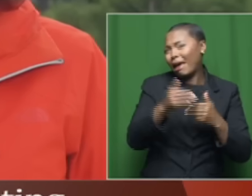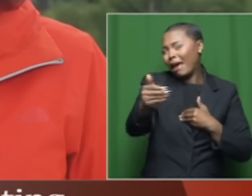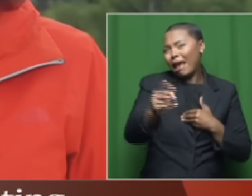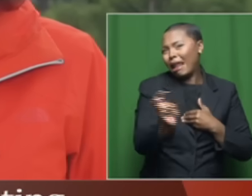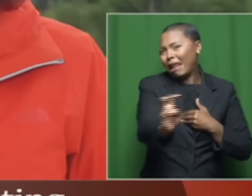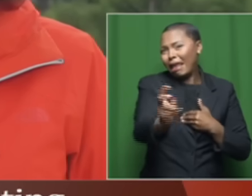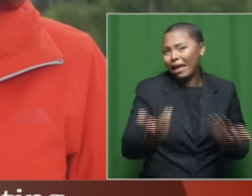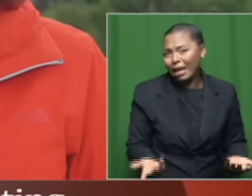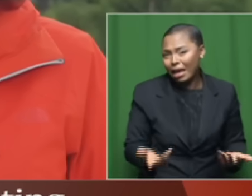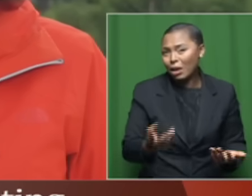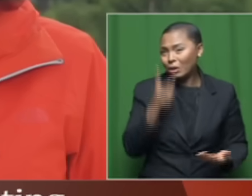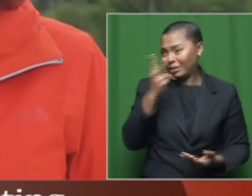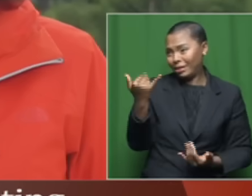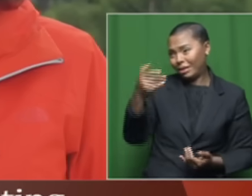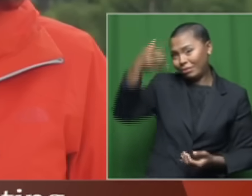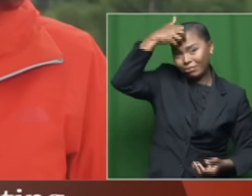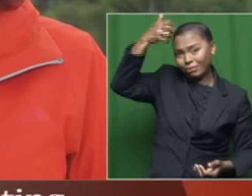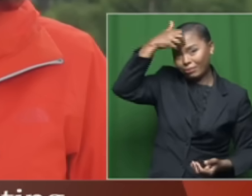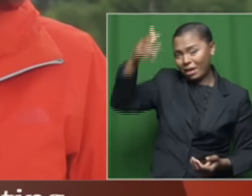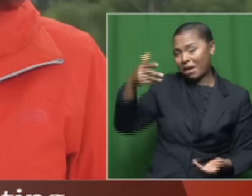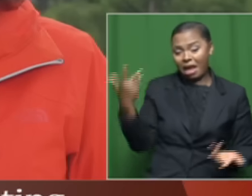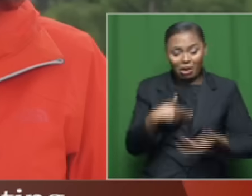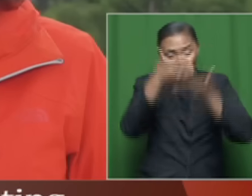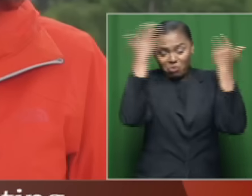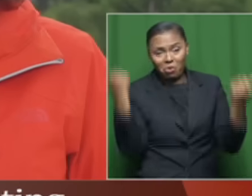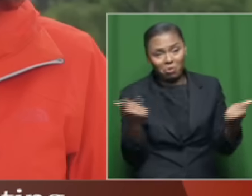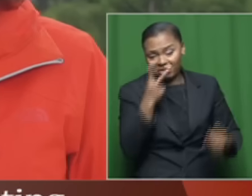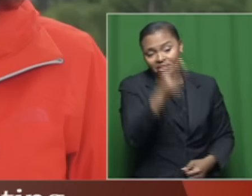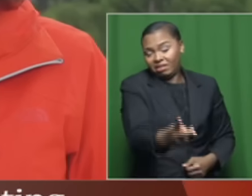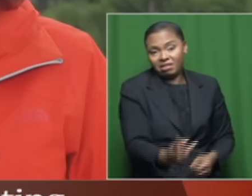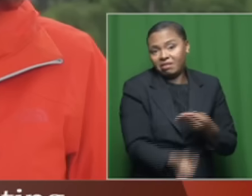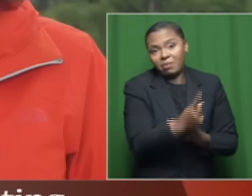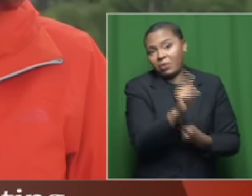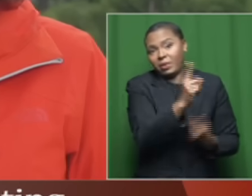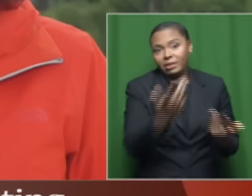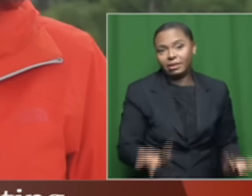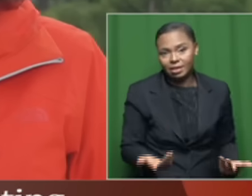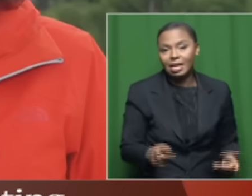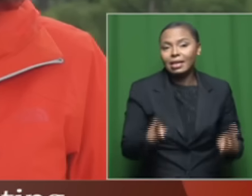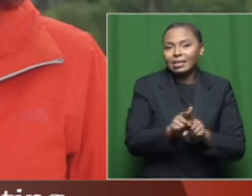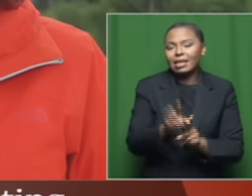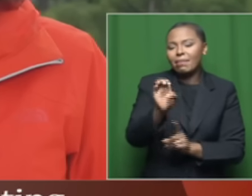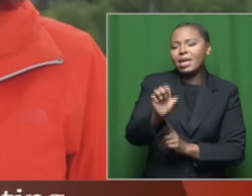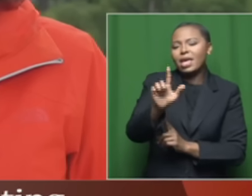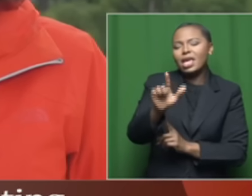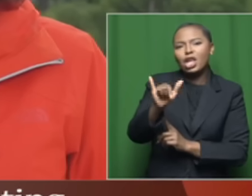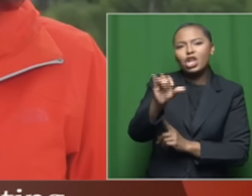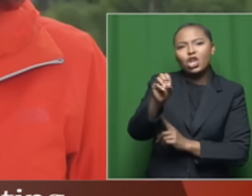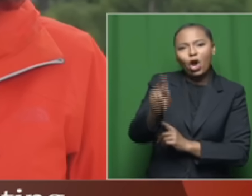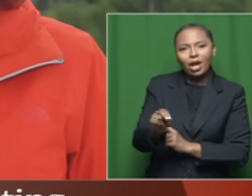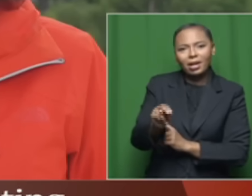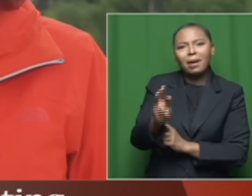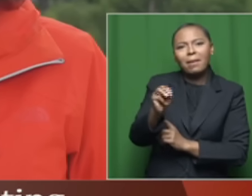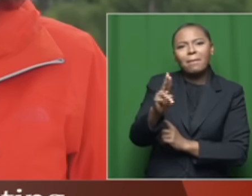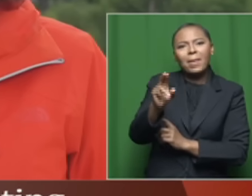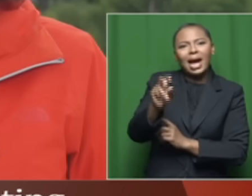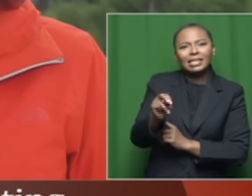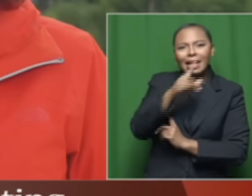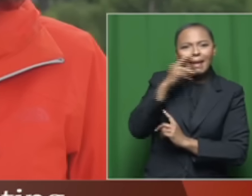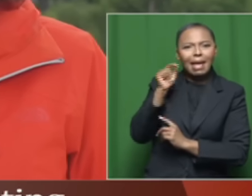who's essentially saying, I don't know, we'll see. And then you listen to Elon Musk's name coming up, as well as